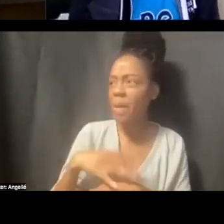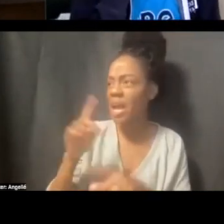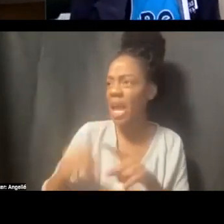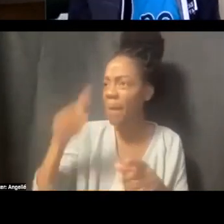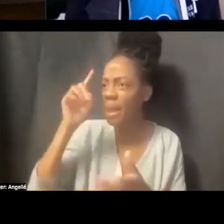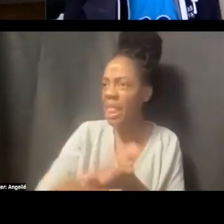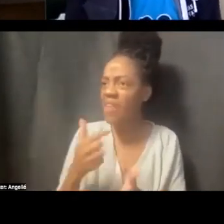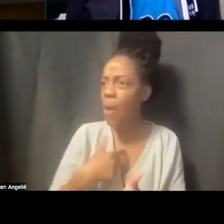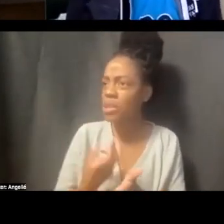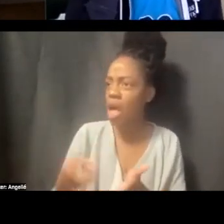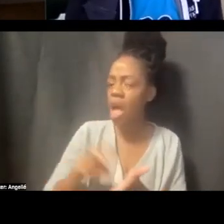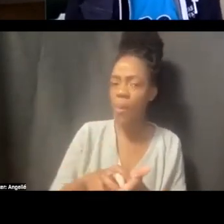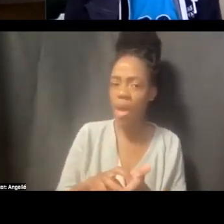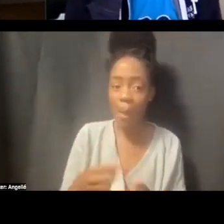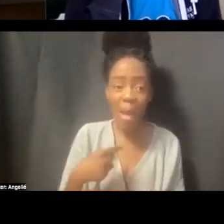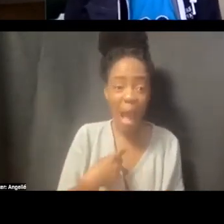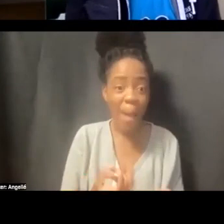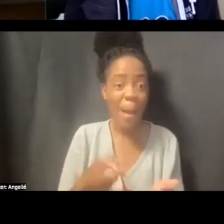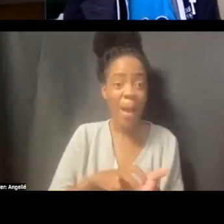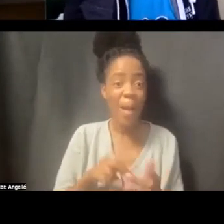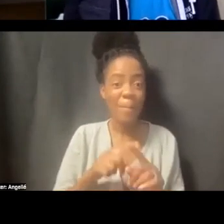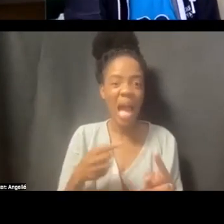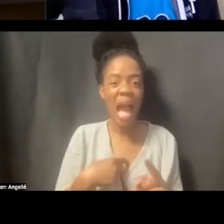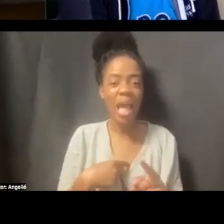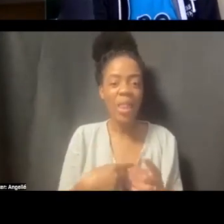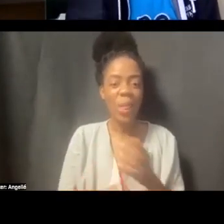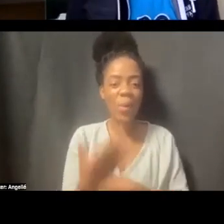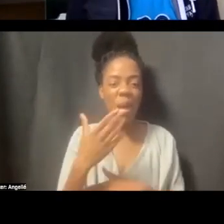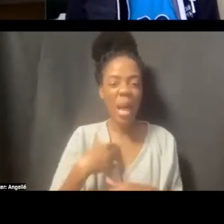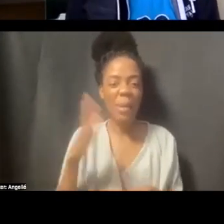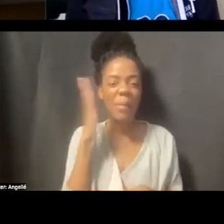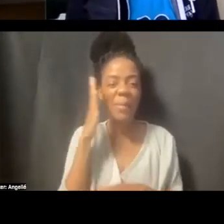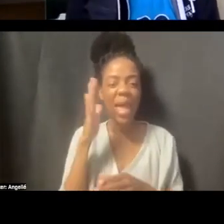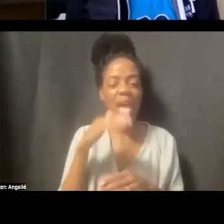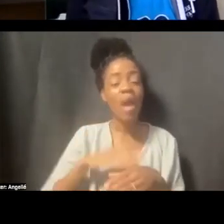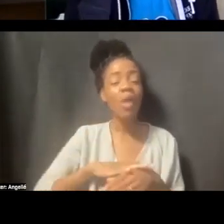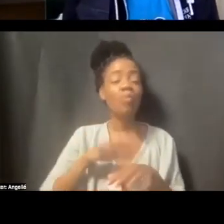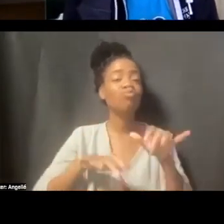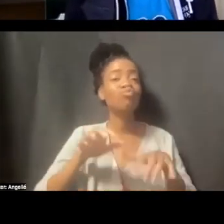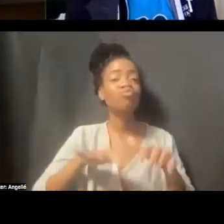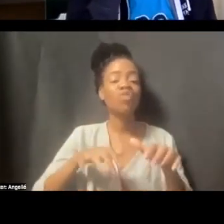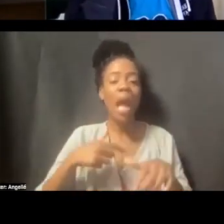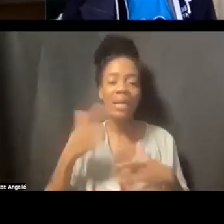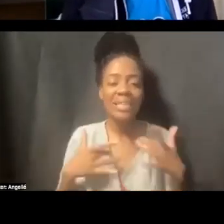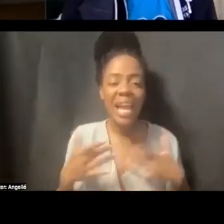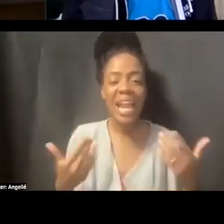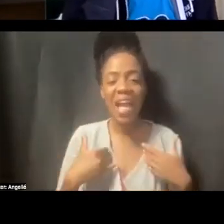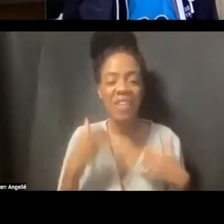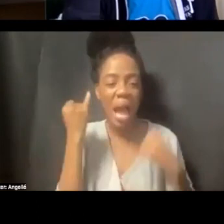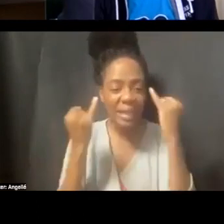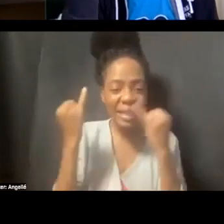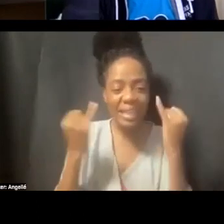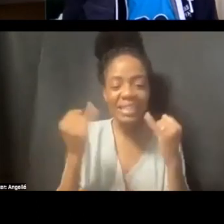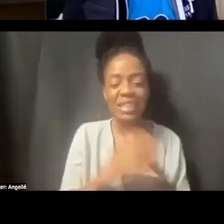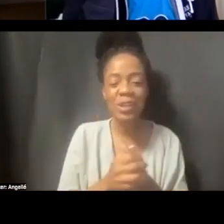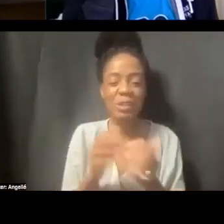said, I am up, but unfortunately I work in my bed in the morning. I just am very excited, and I get all these ideas. So sometimes I